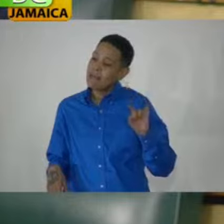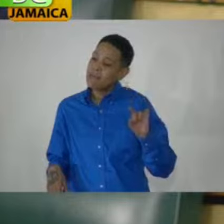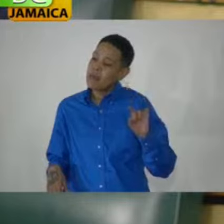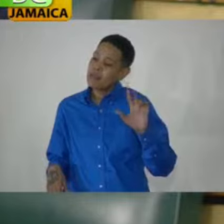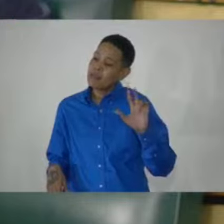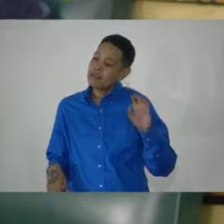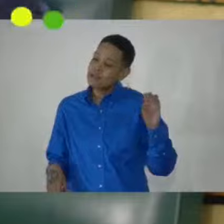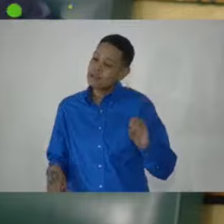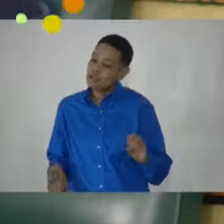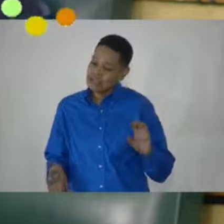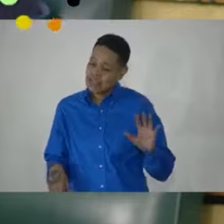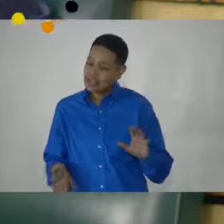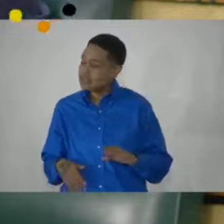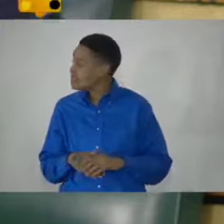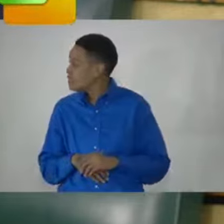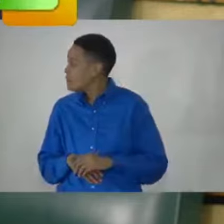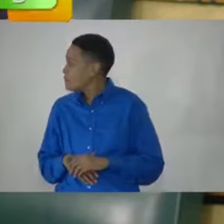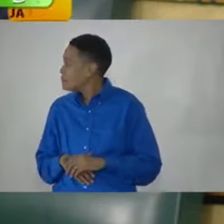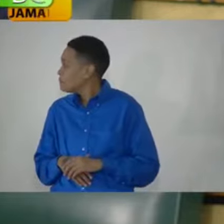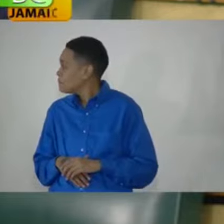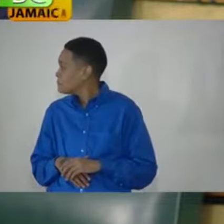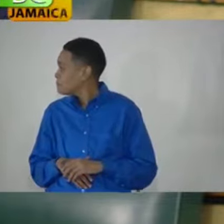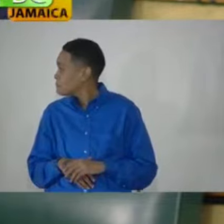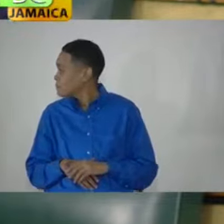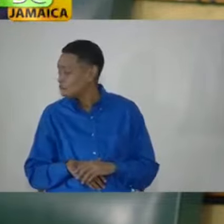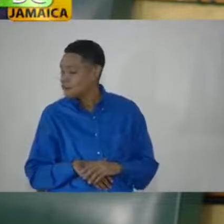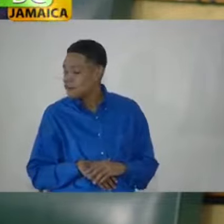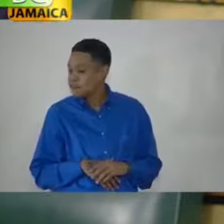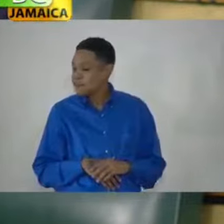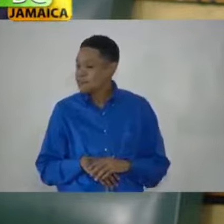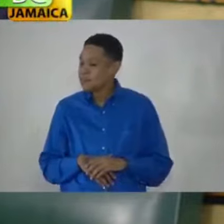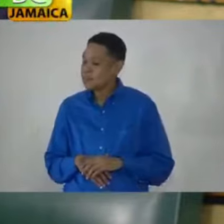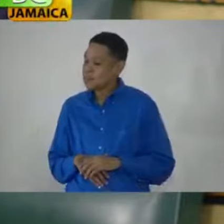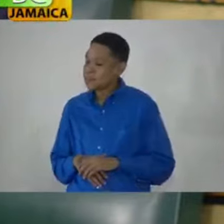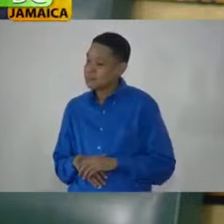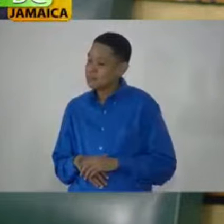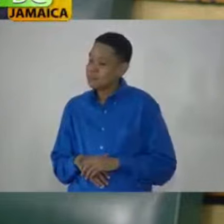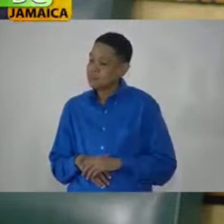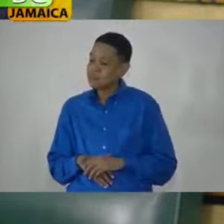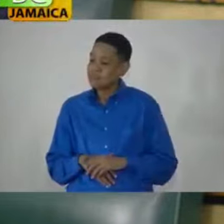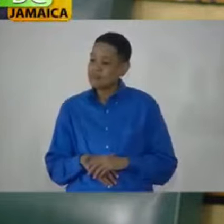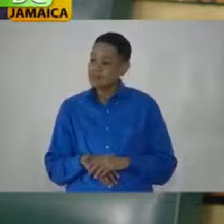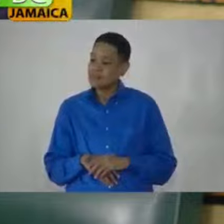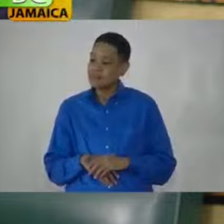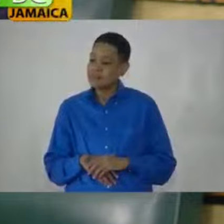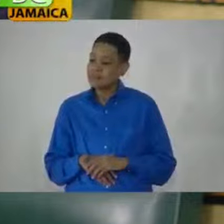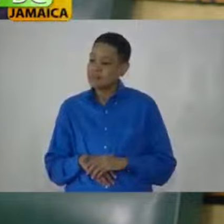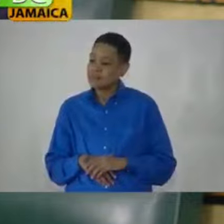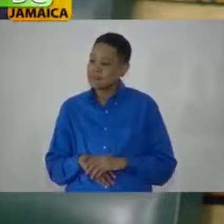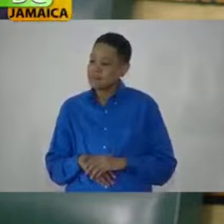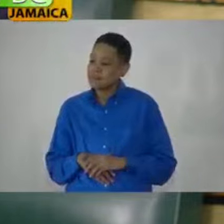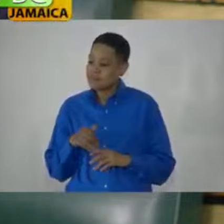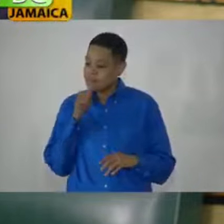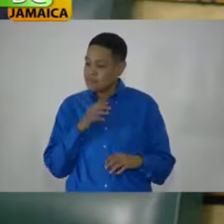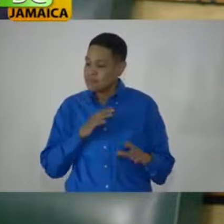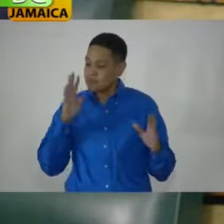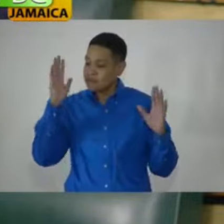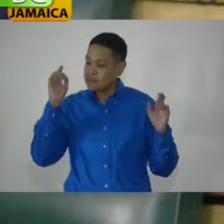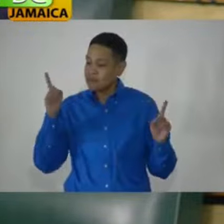87.3%. Madam Speaker, we're moving in the wrong direction.